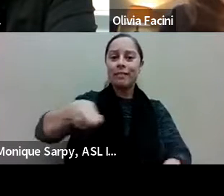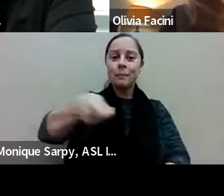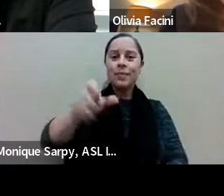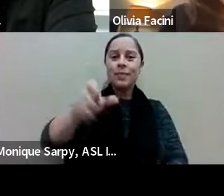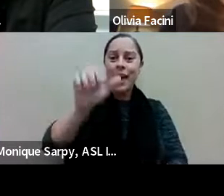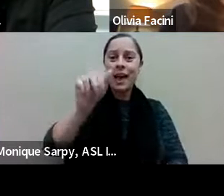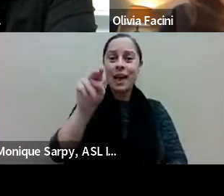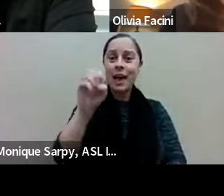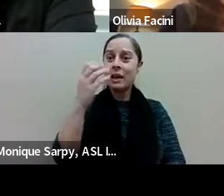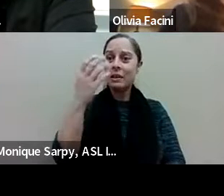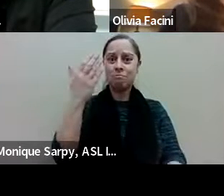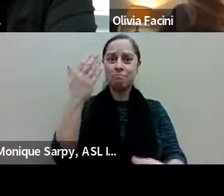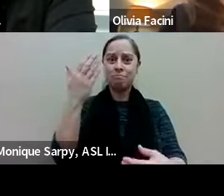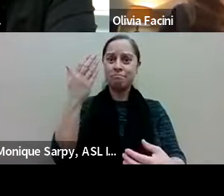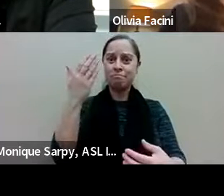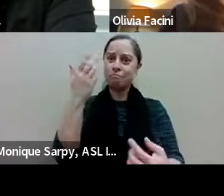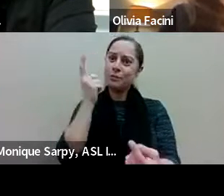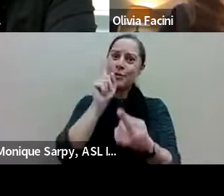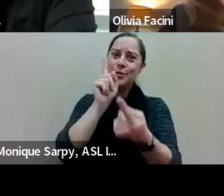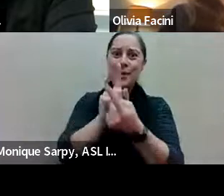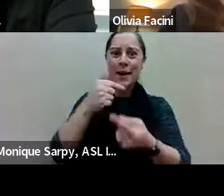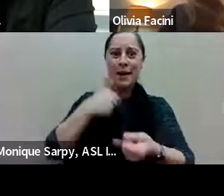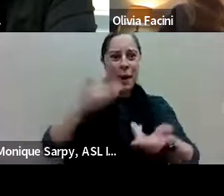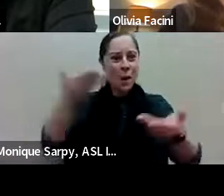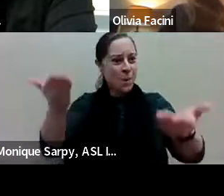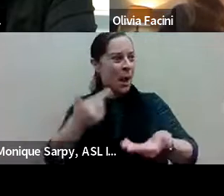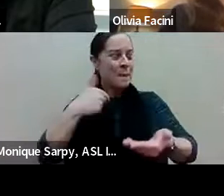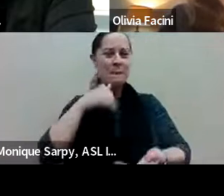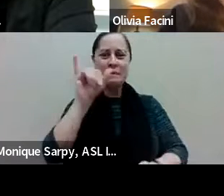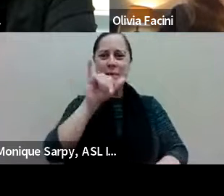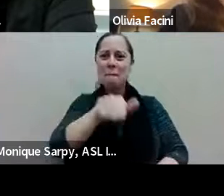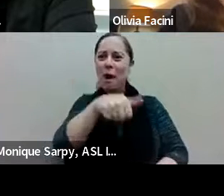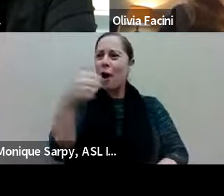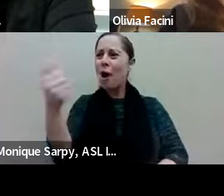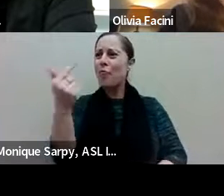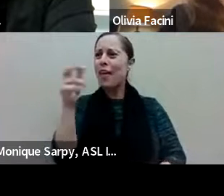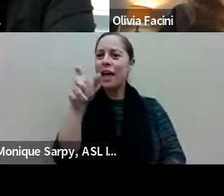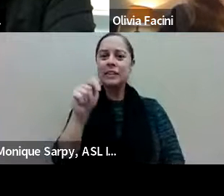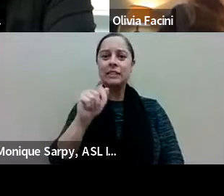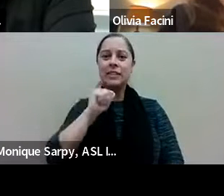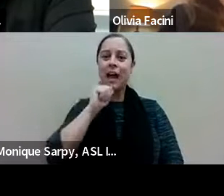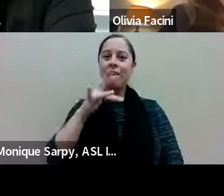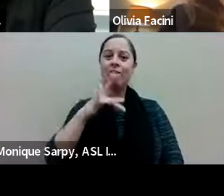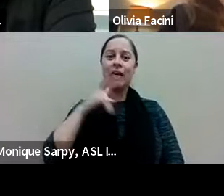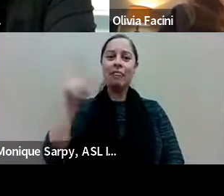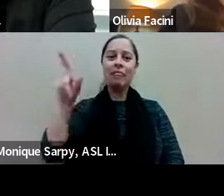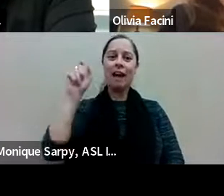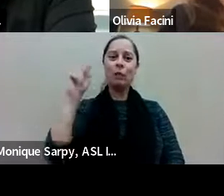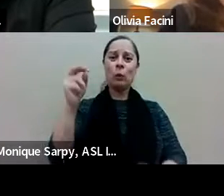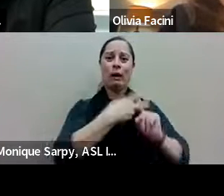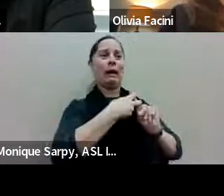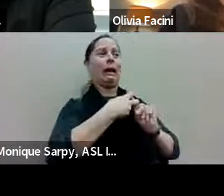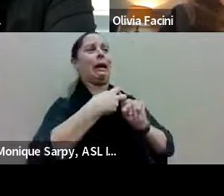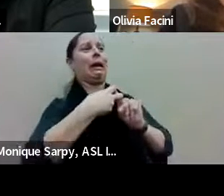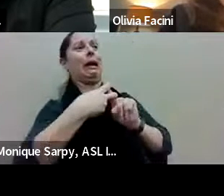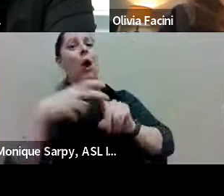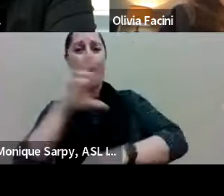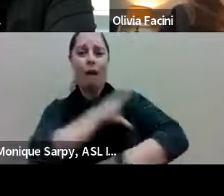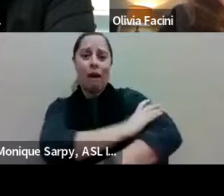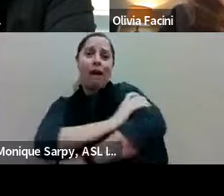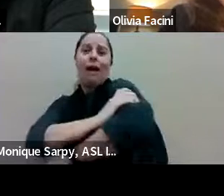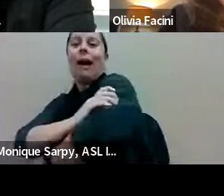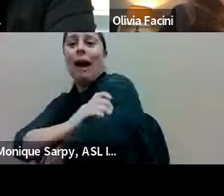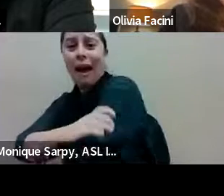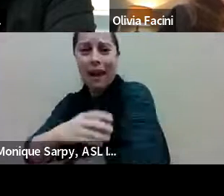just like the other guests, not feeling like they have to drag me by my arm